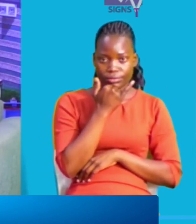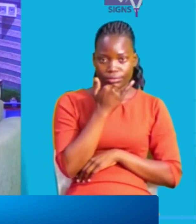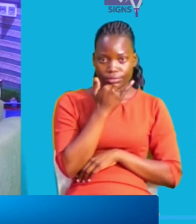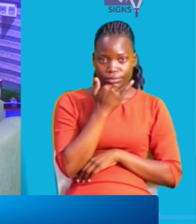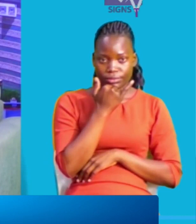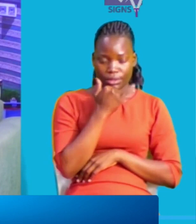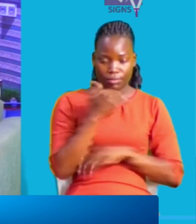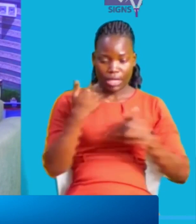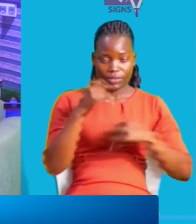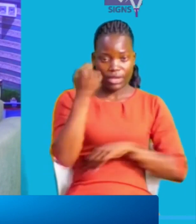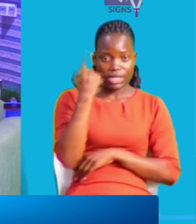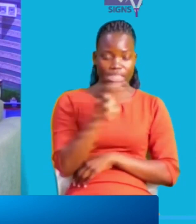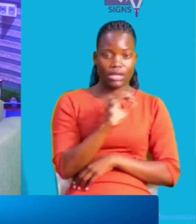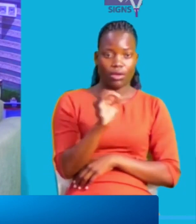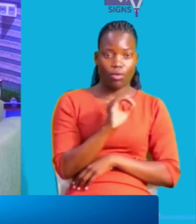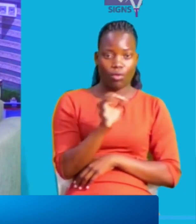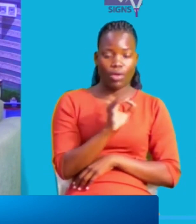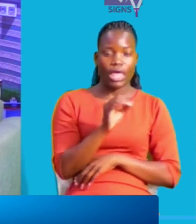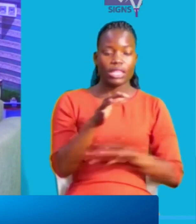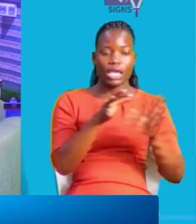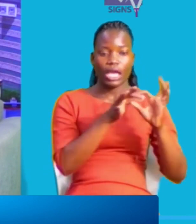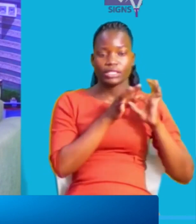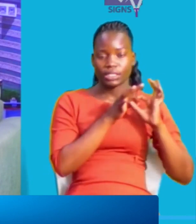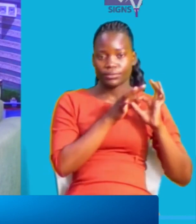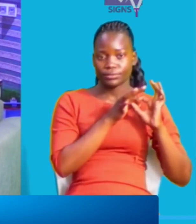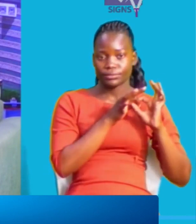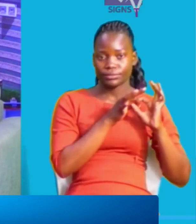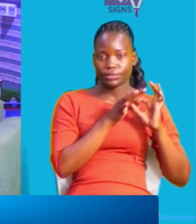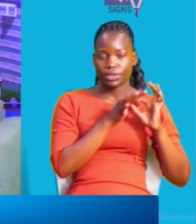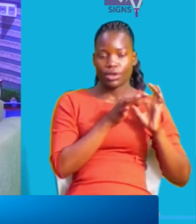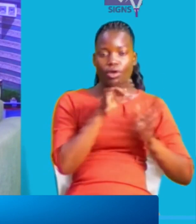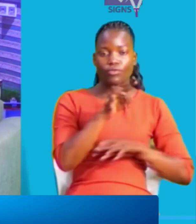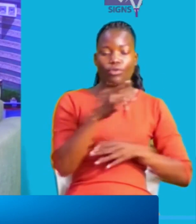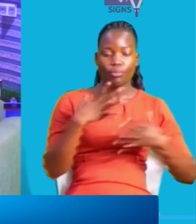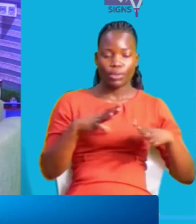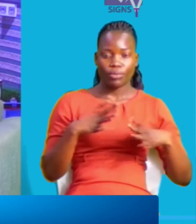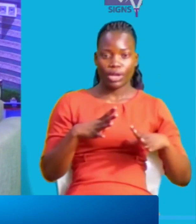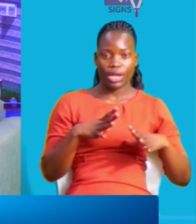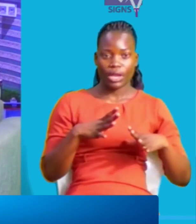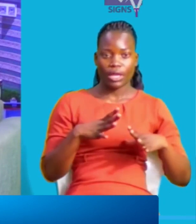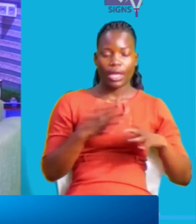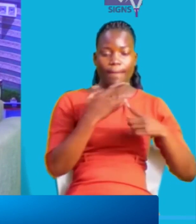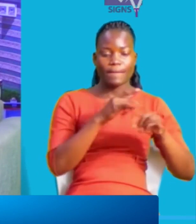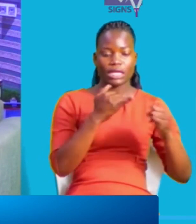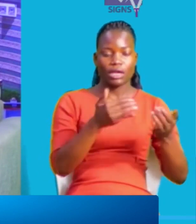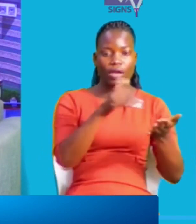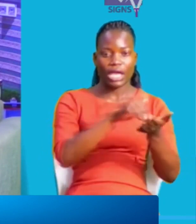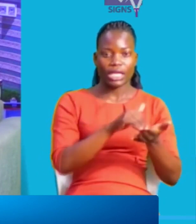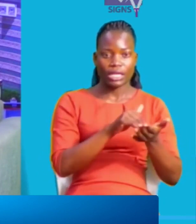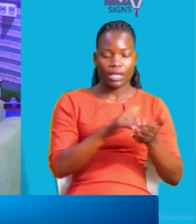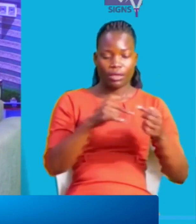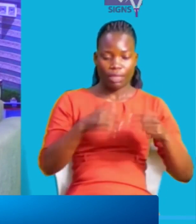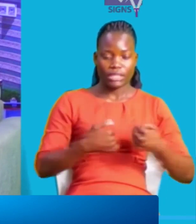I do not understand the culture of you people. But now again, I